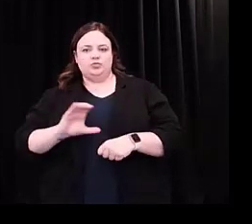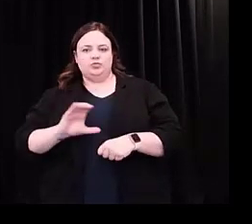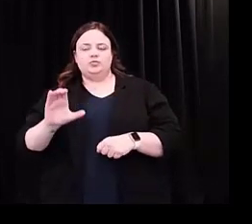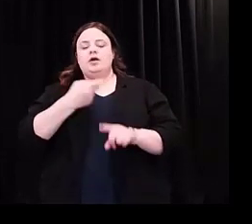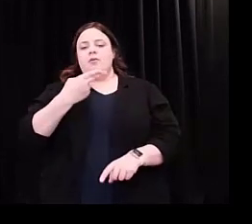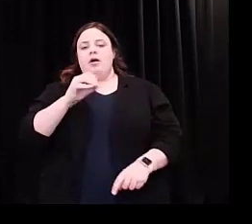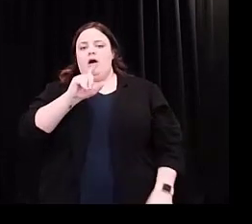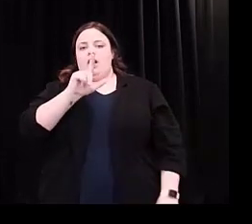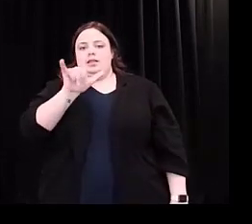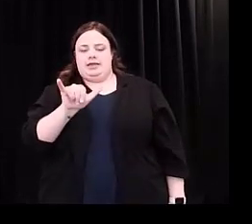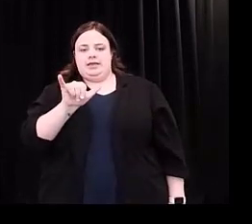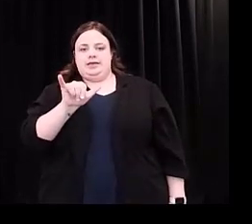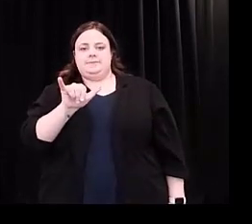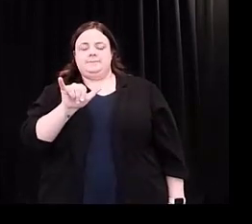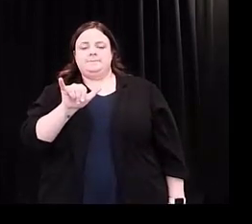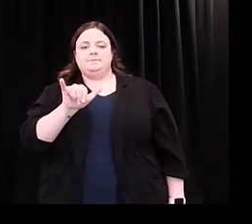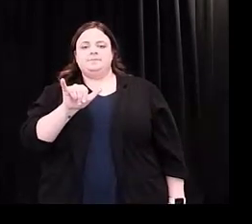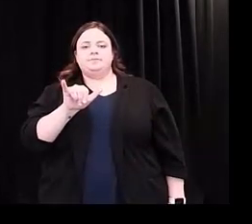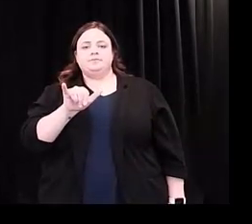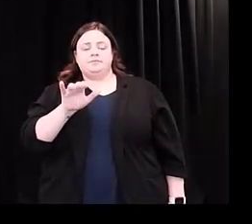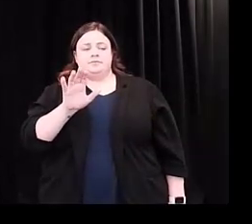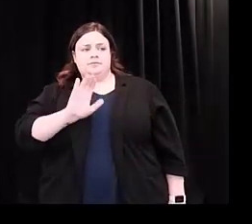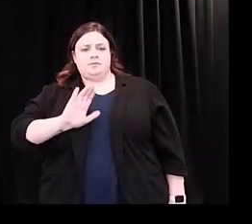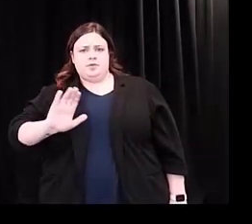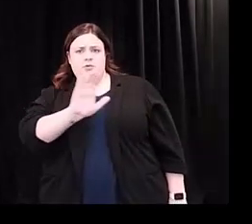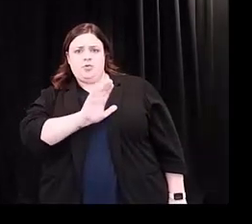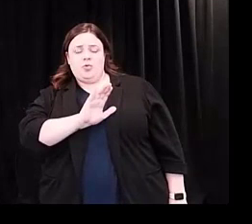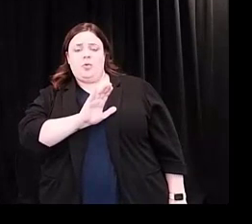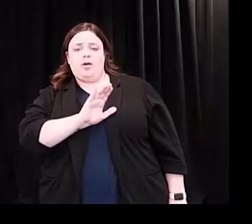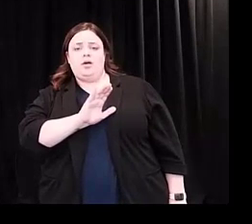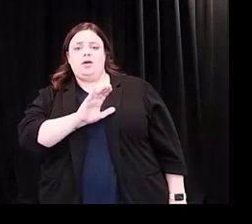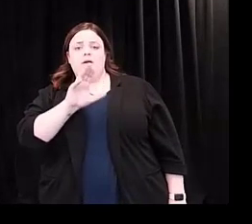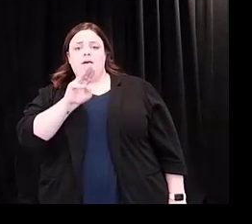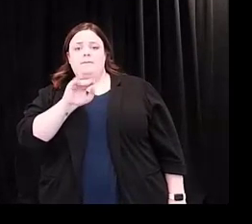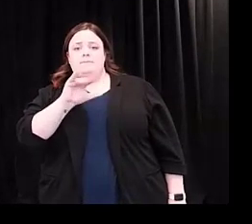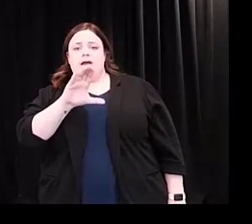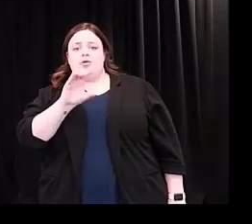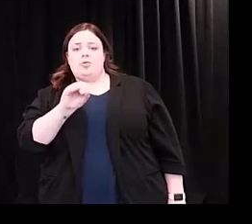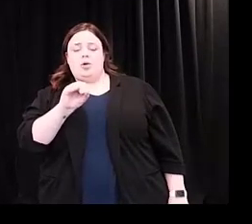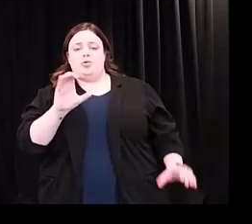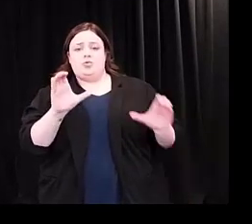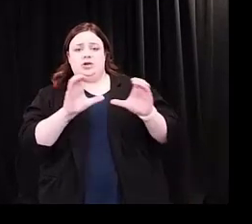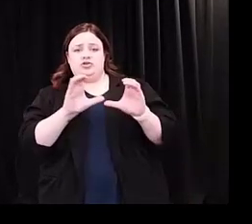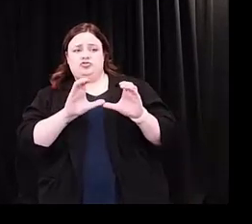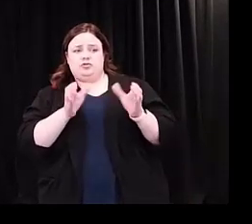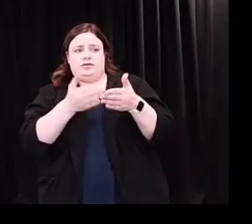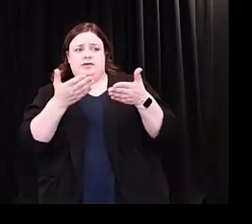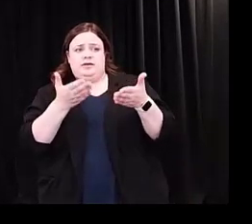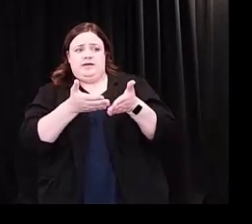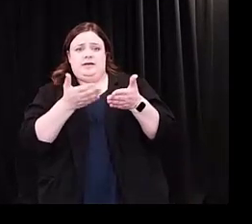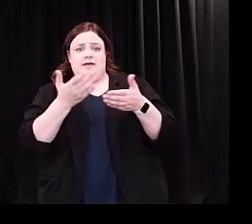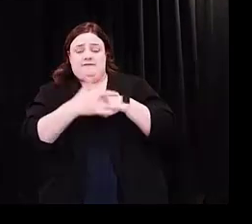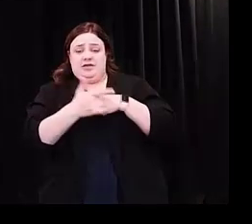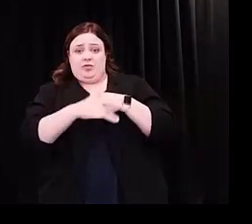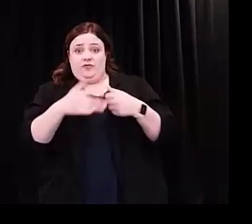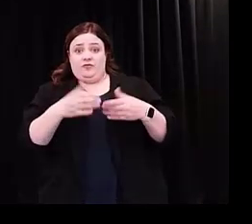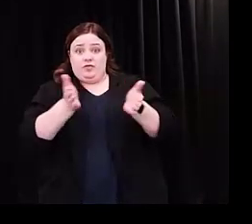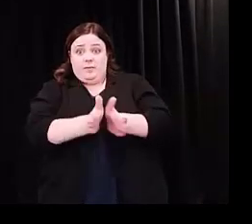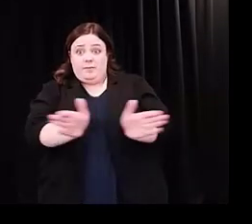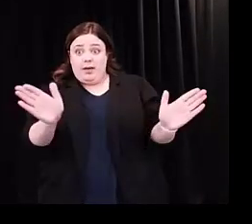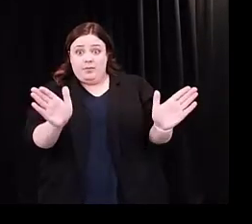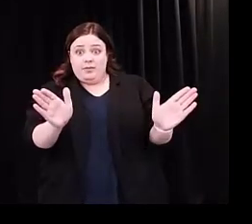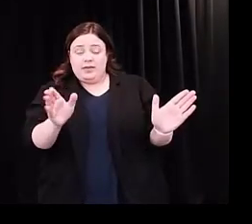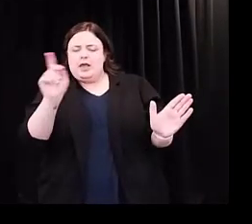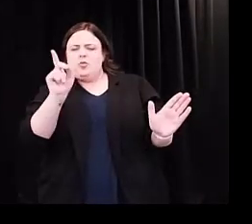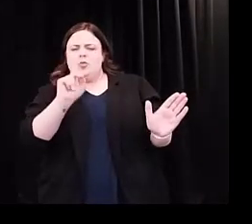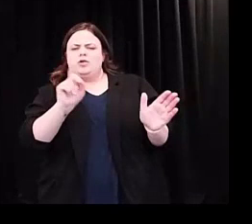Holly. They ask, are your micro-credentials open for the public to take as an additional tool for accessibility? And if so, where can we